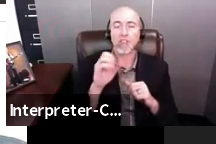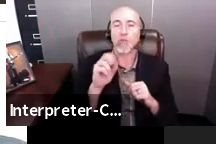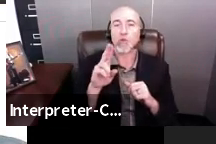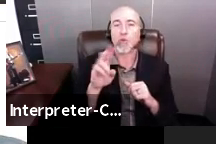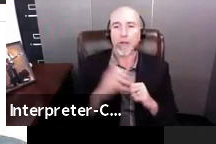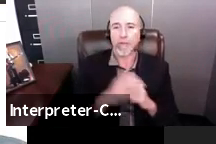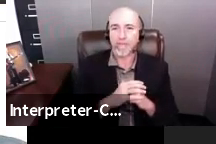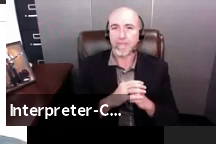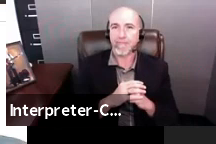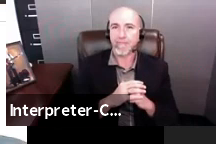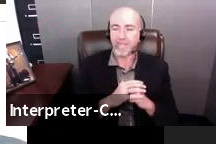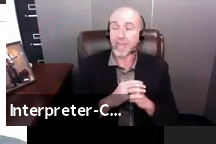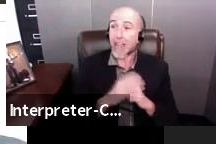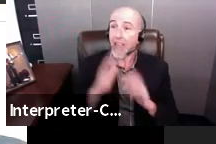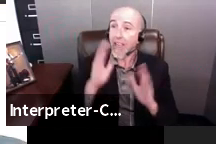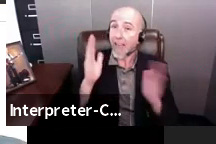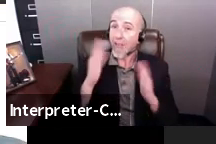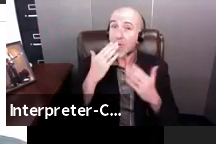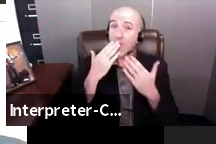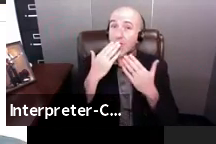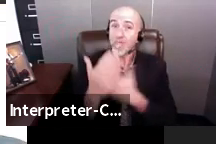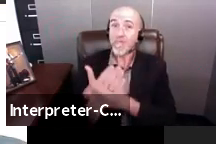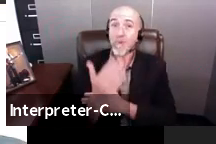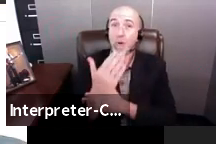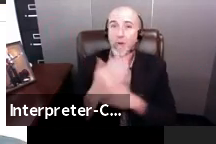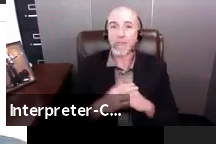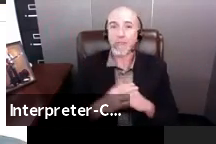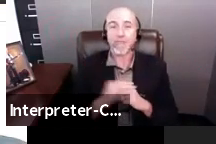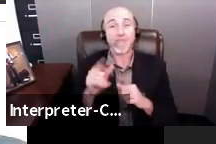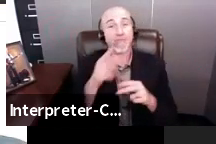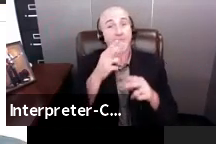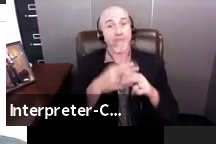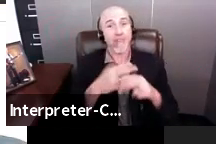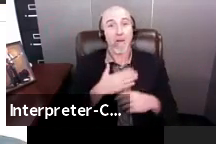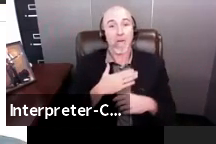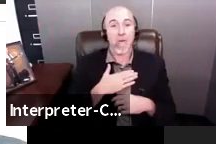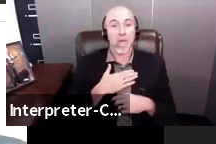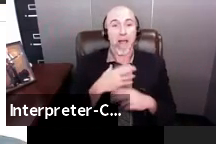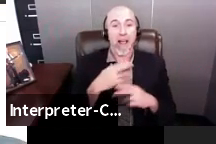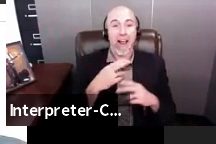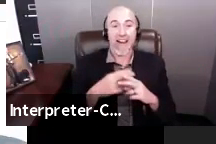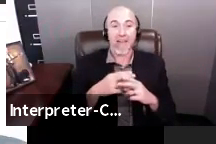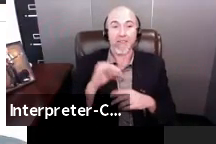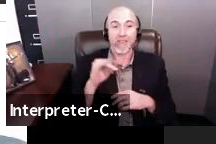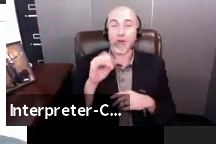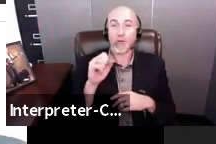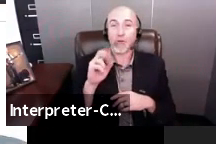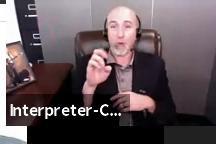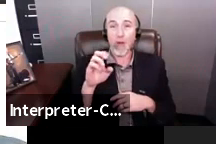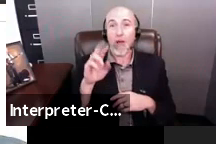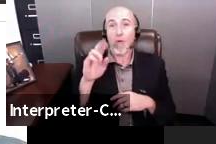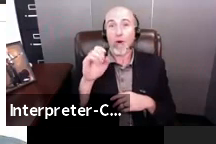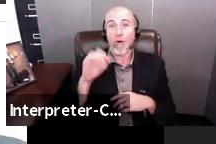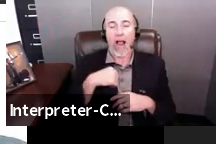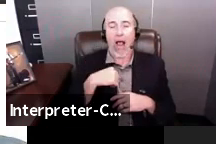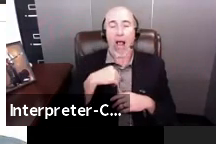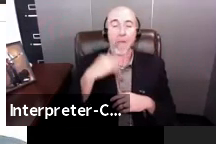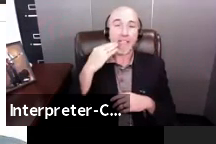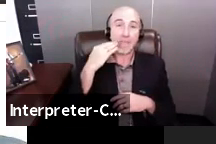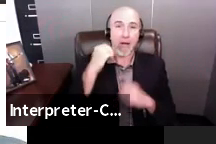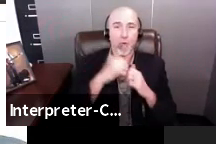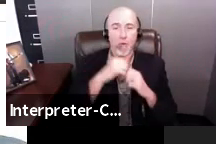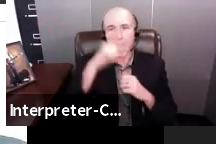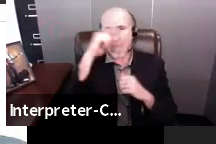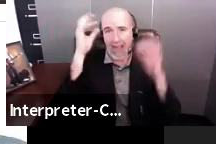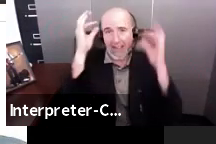Hi, good morning, and thank you. As you mentioned, my name is Josue Rodriguez. I'm a Hispanic male with black hair, brown eyes, and